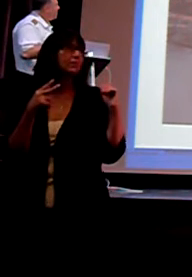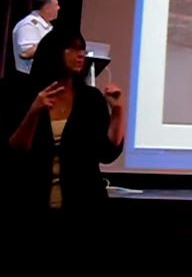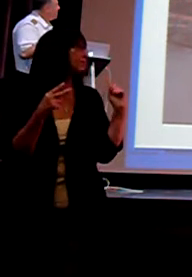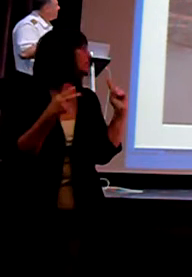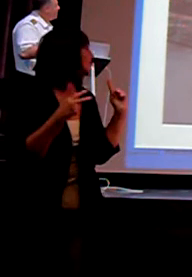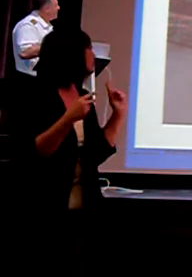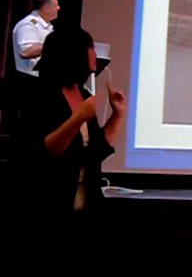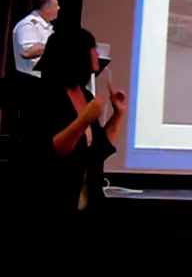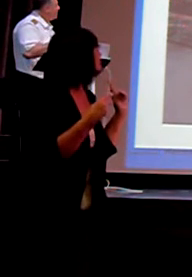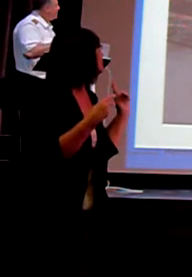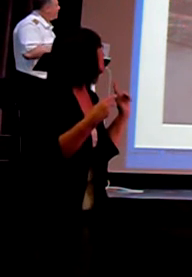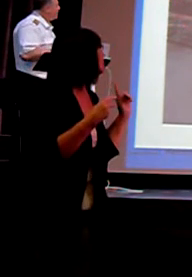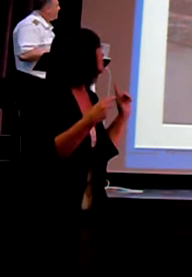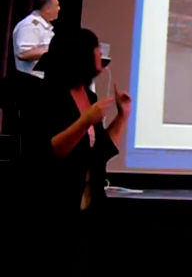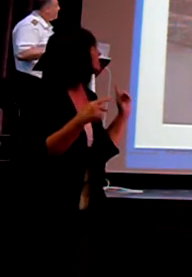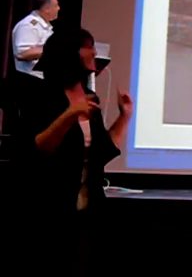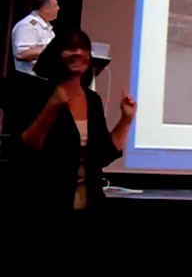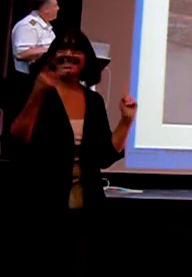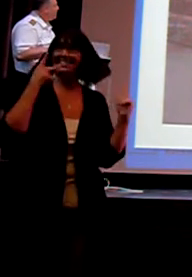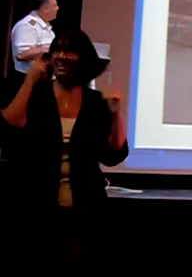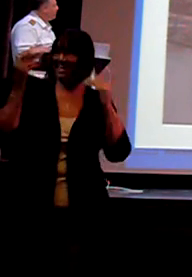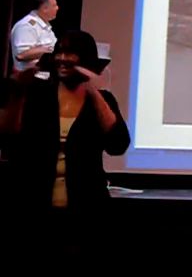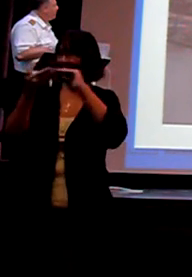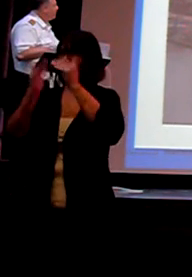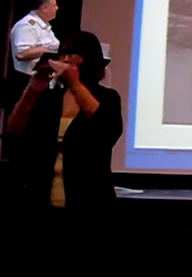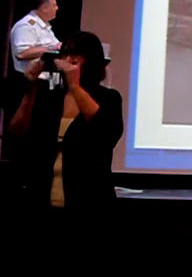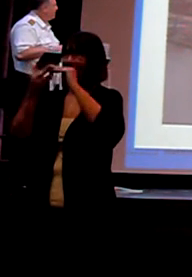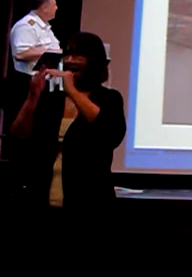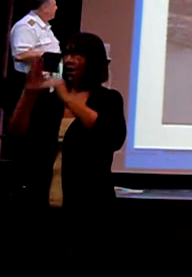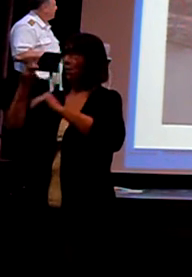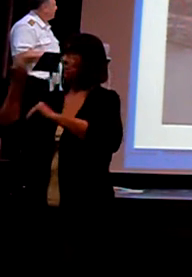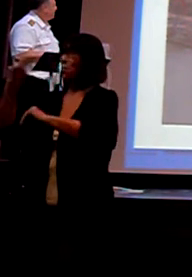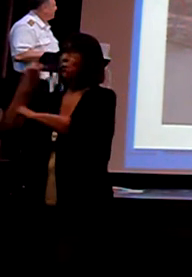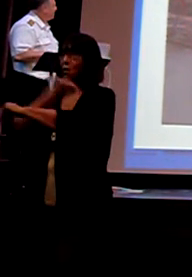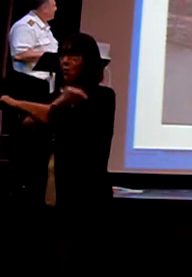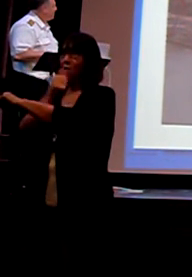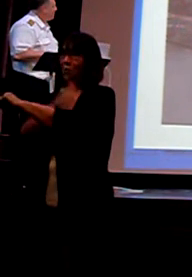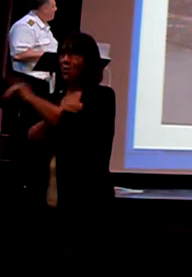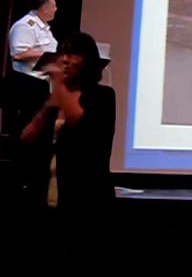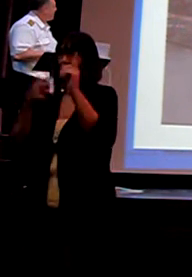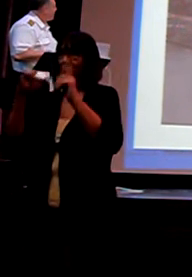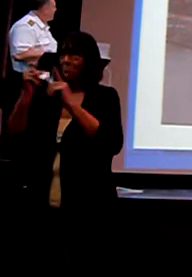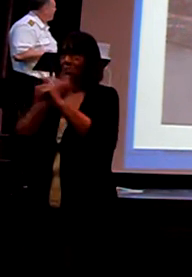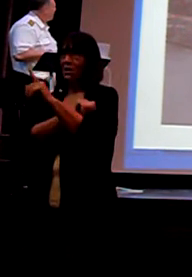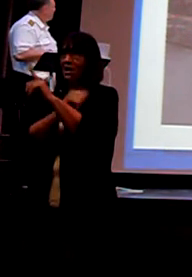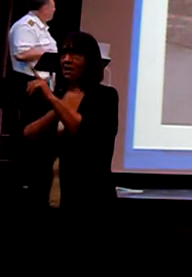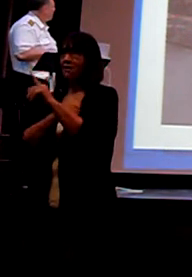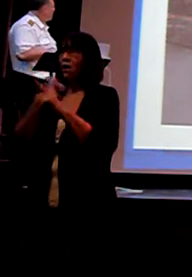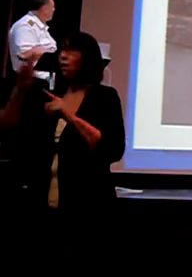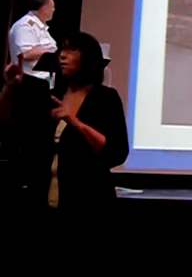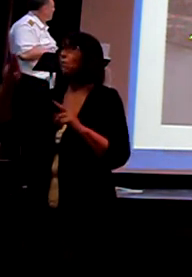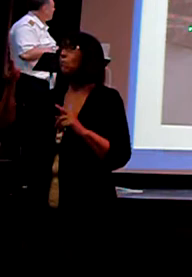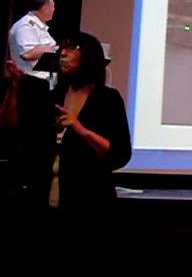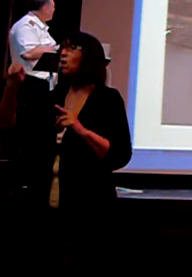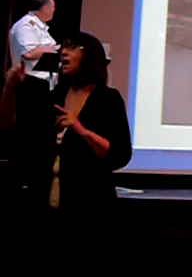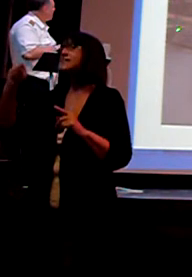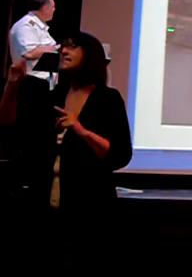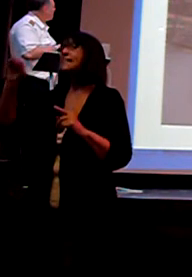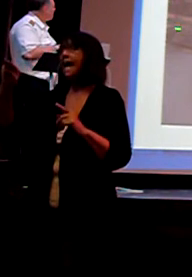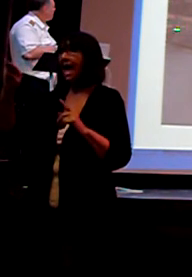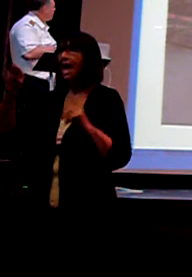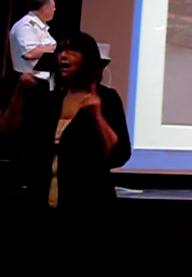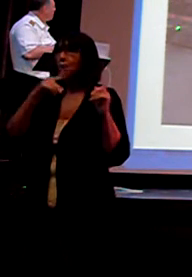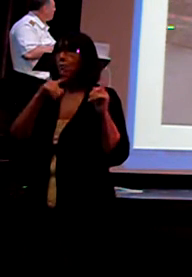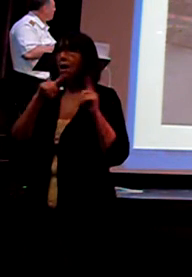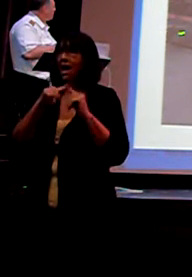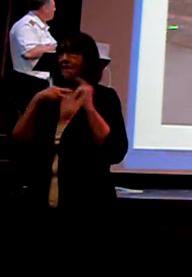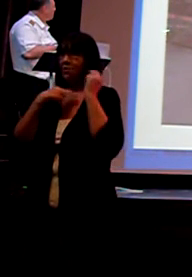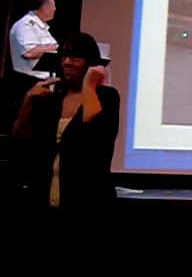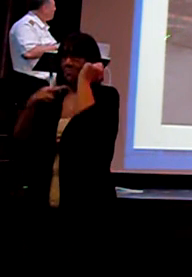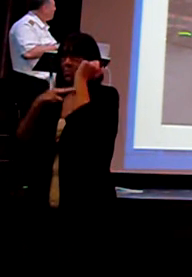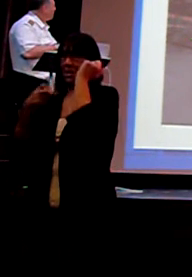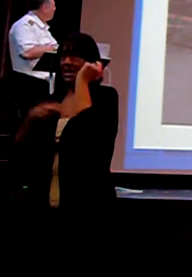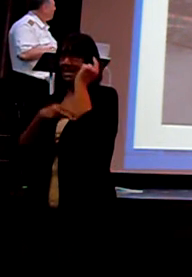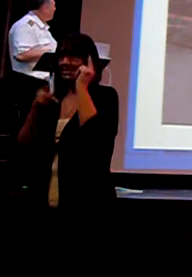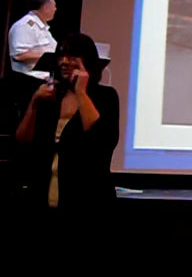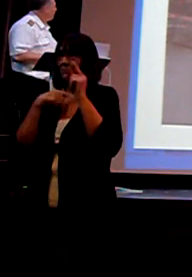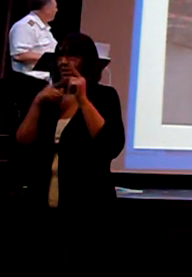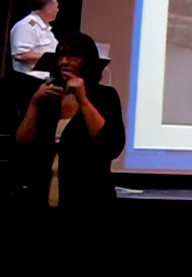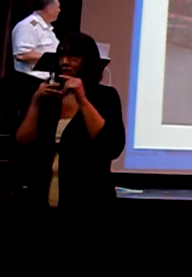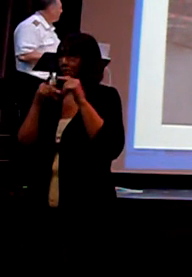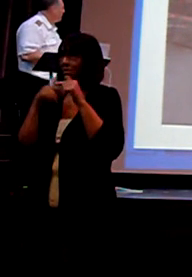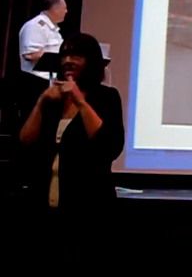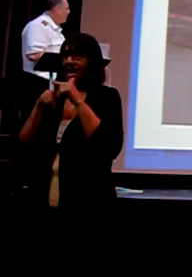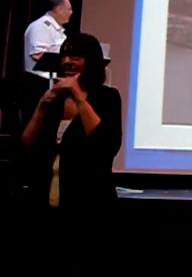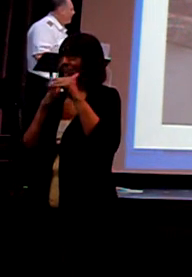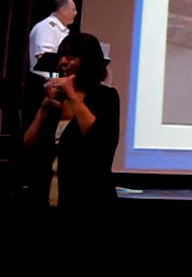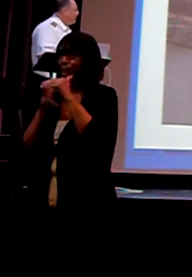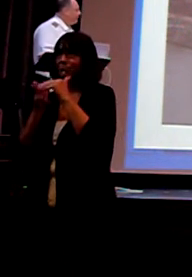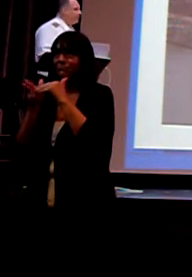basically, downtown. Here's the Port Authority of Rotterdam, and here is a bridge, so we couldn't go any